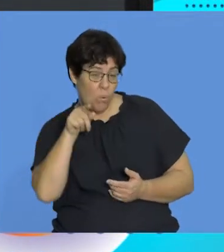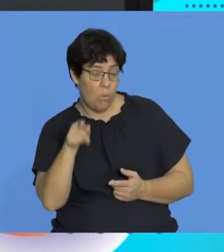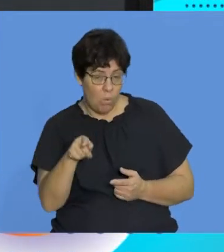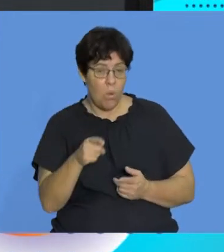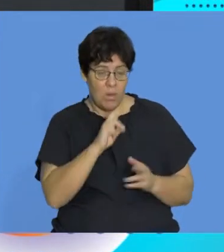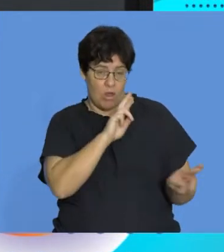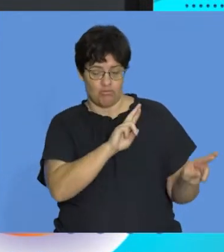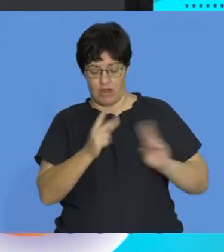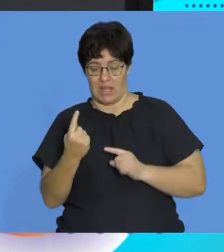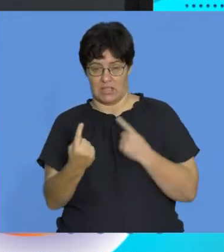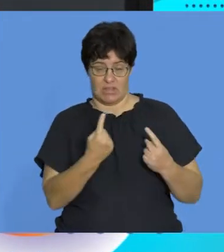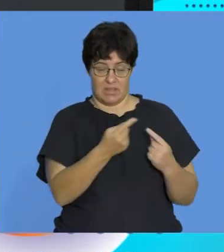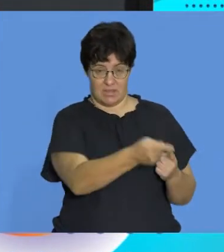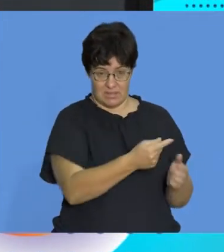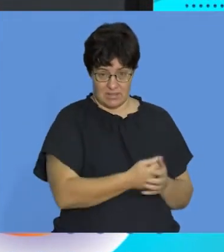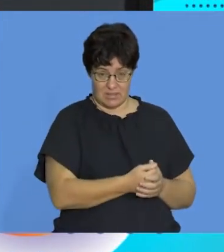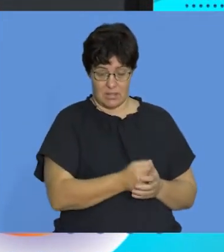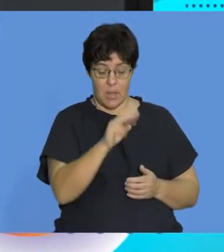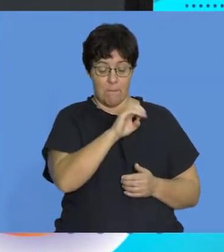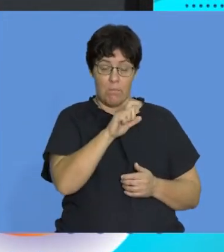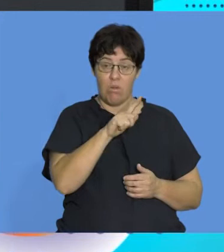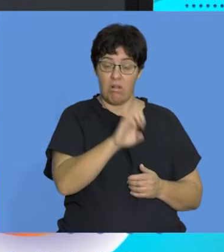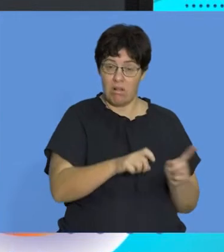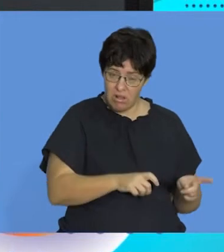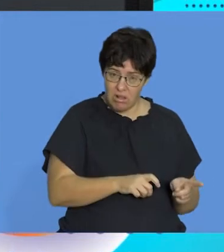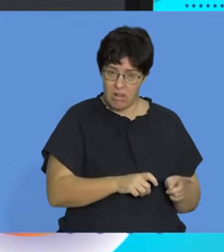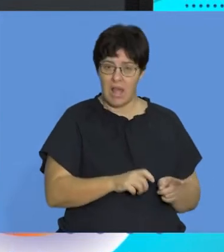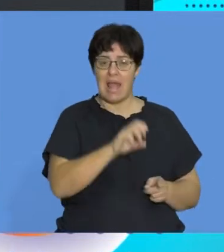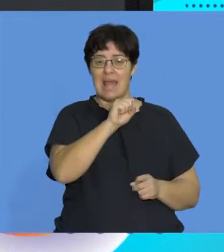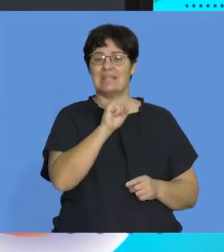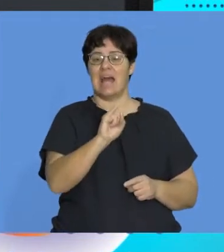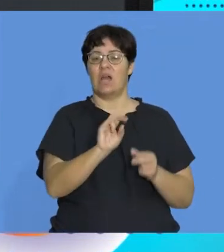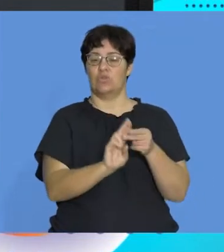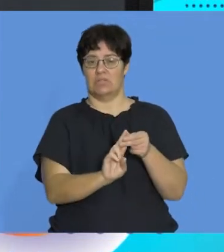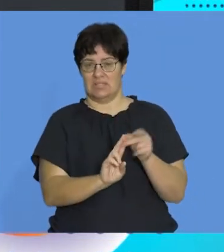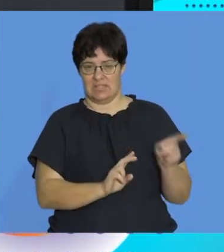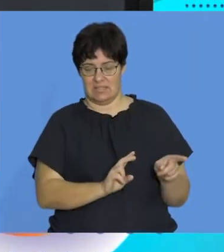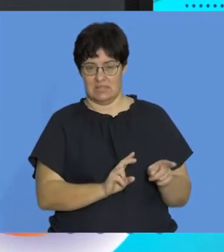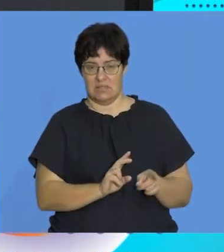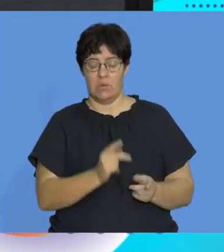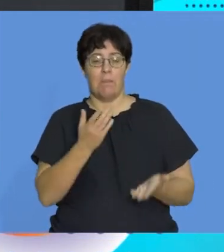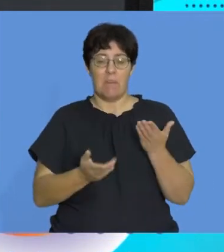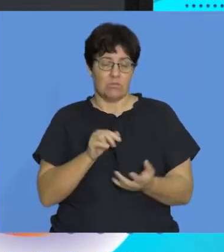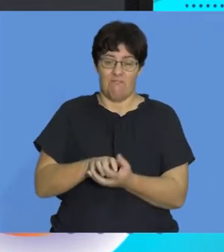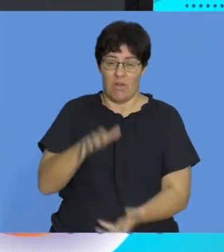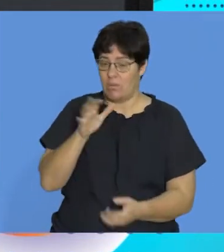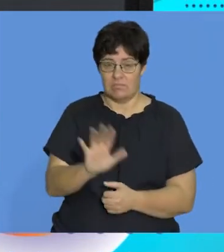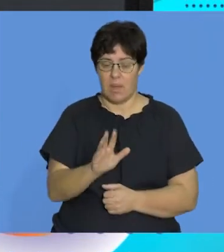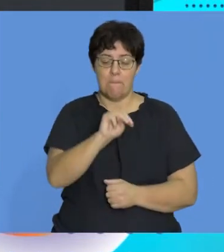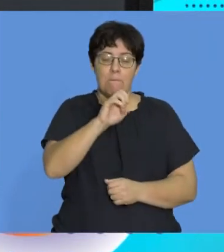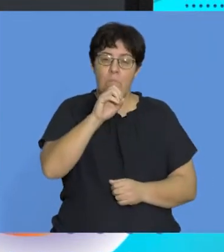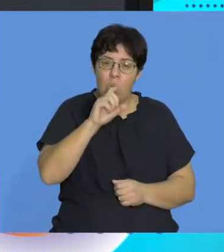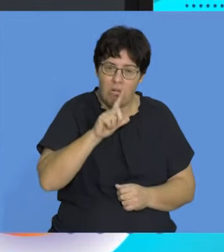attention. The mole is the SI unit of quantity of matter. So we don't talk mass, we don't talk volume, we talk about a